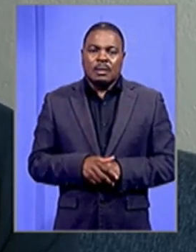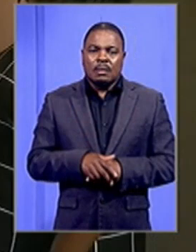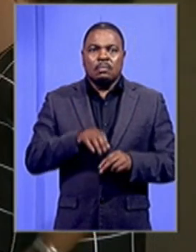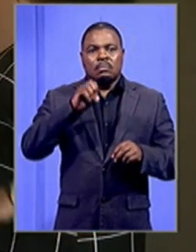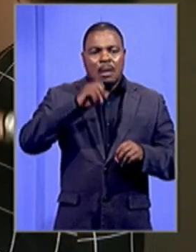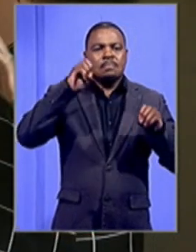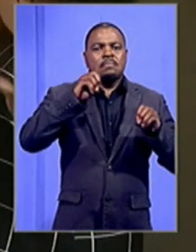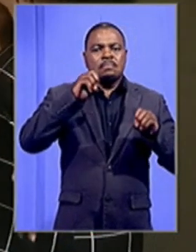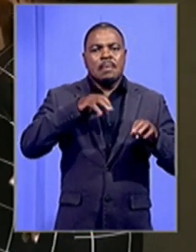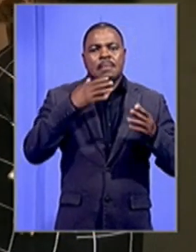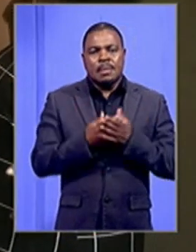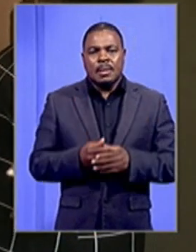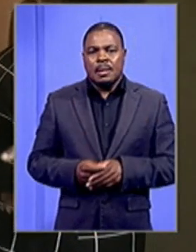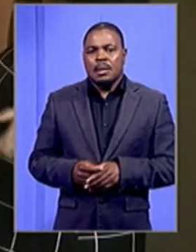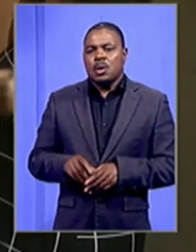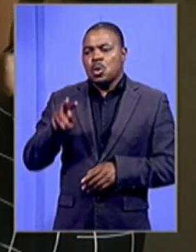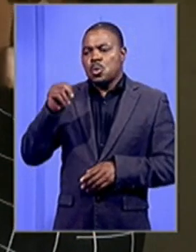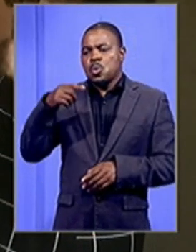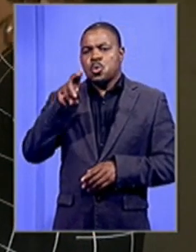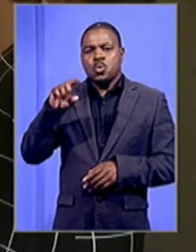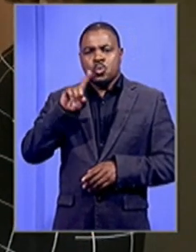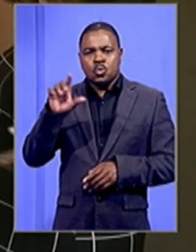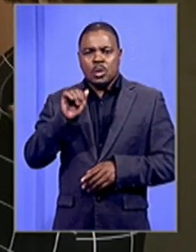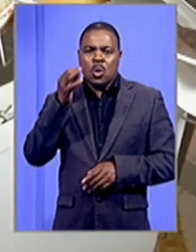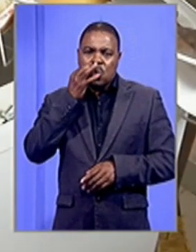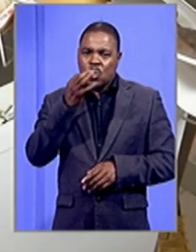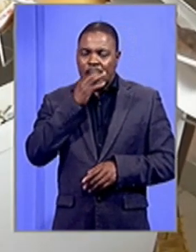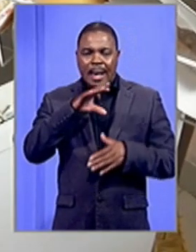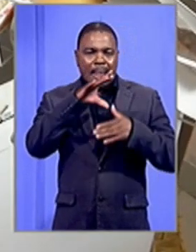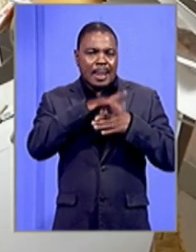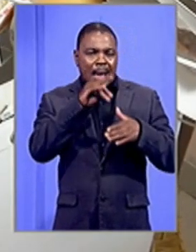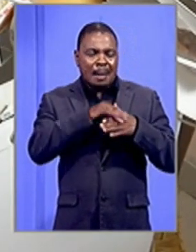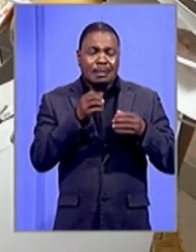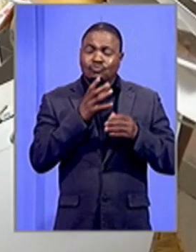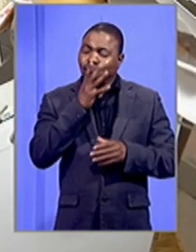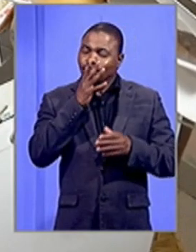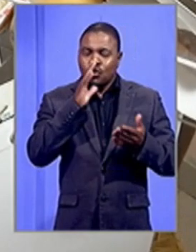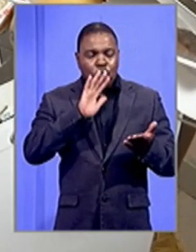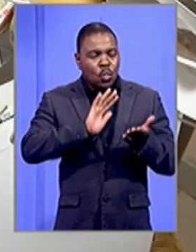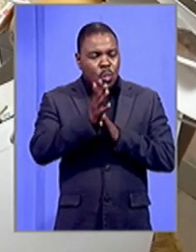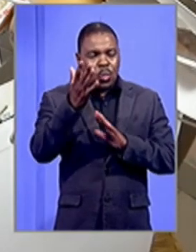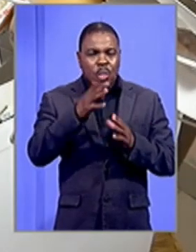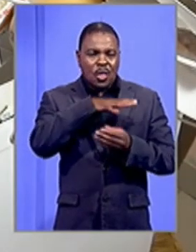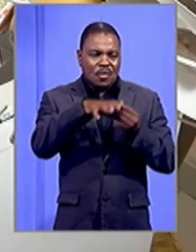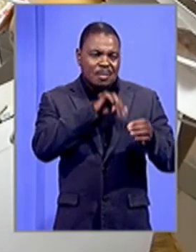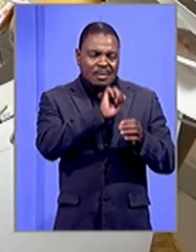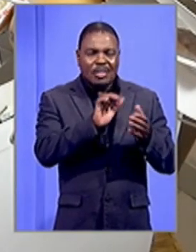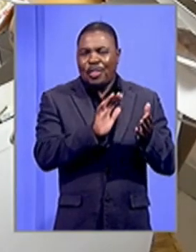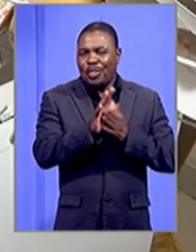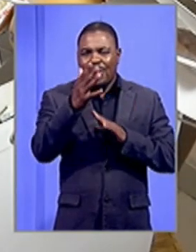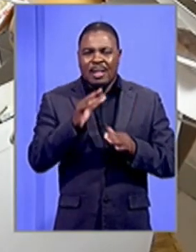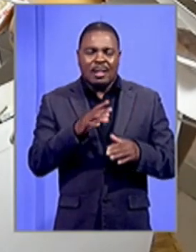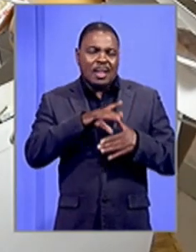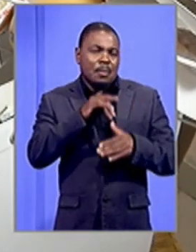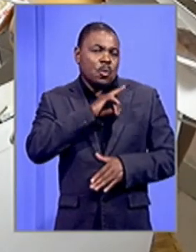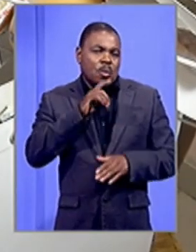surges. Patience Mguza a re o setse a latlhegetswe ke nama e ntsi ya gagwe le ba lelapa la gagwe ka ntlha ya go